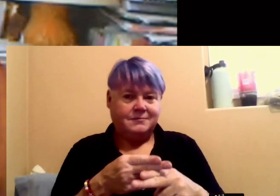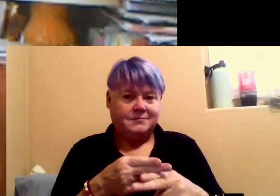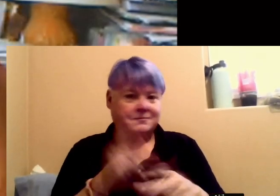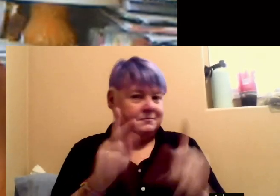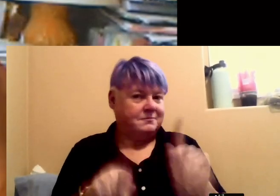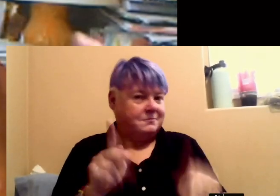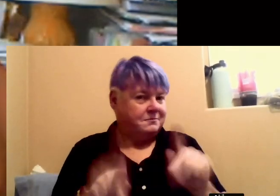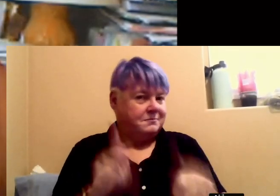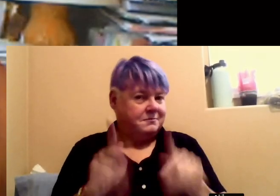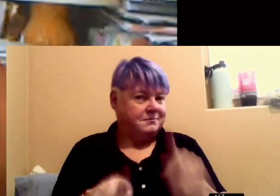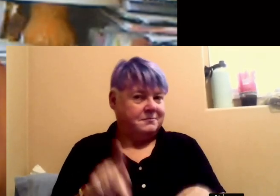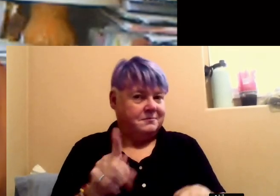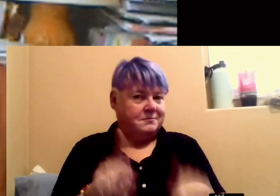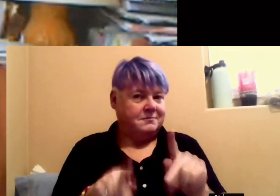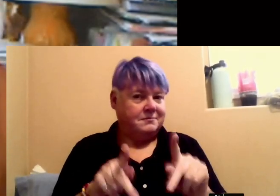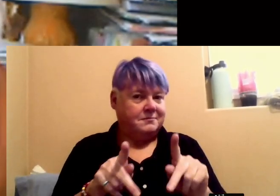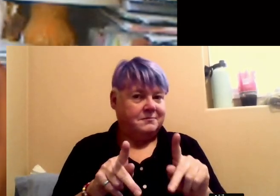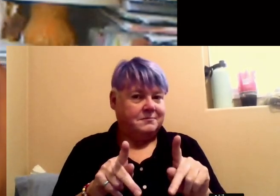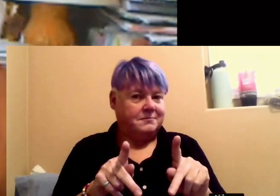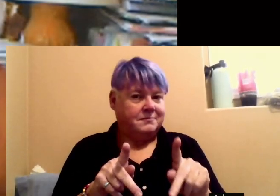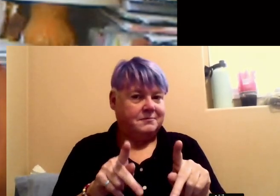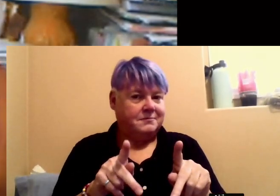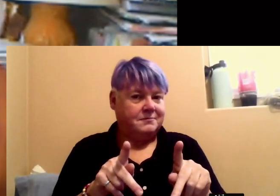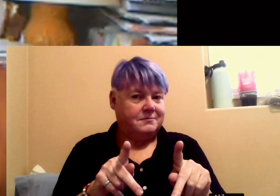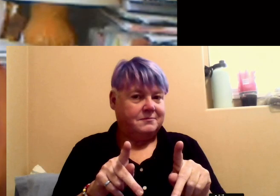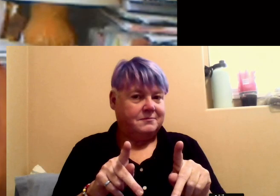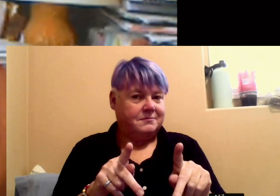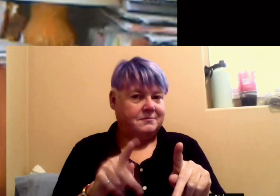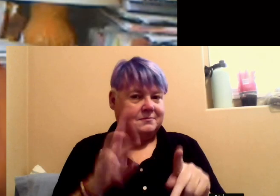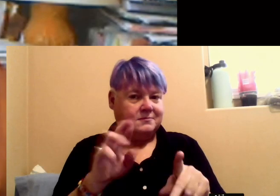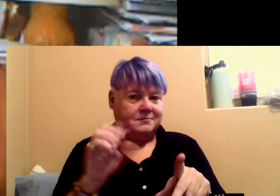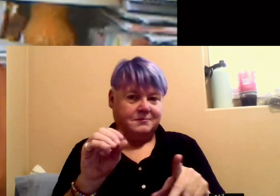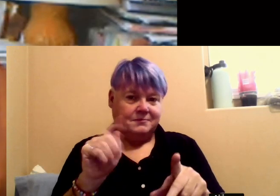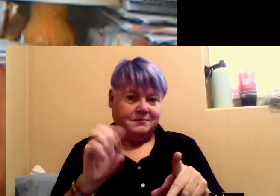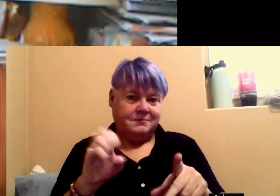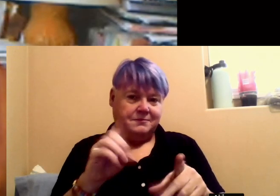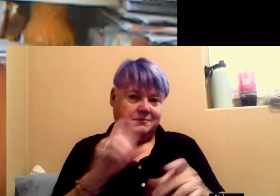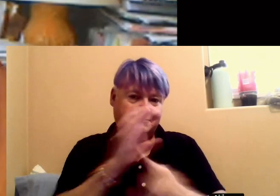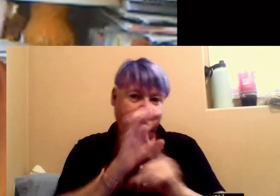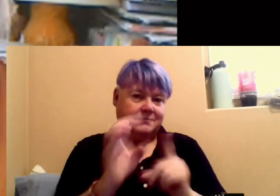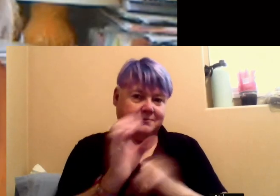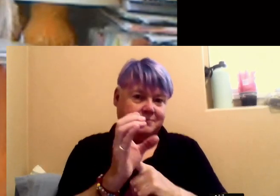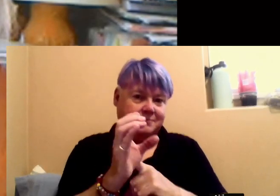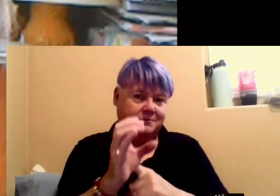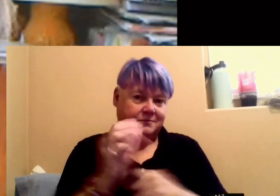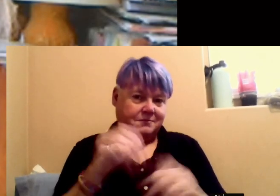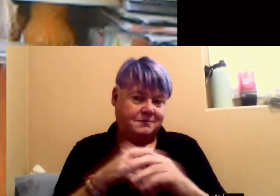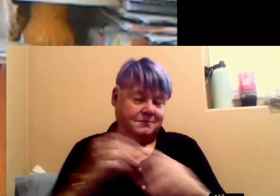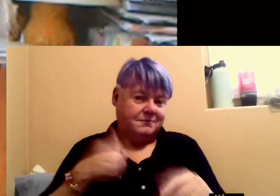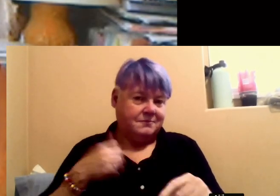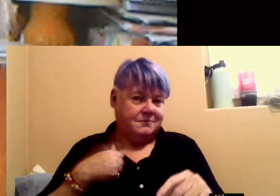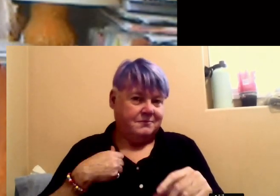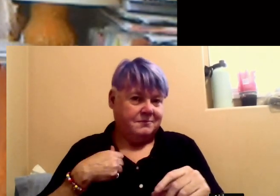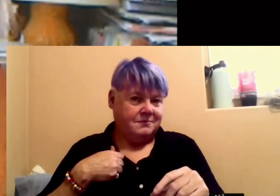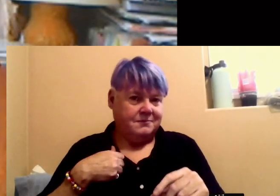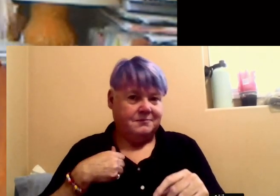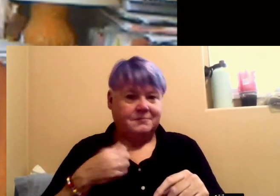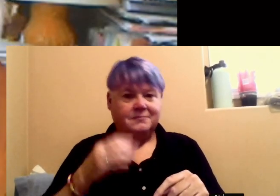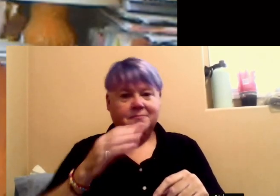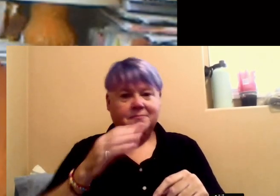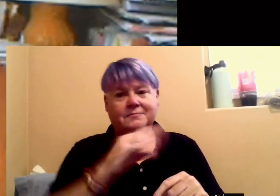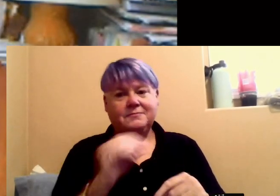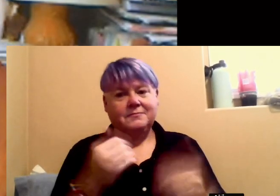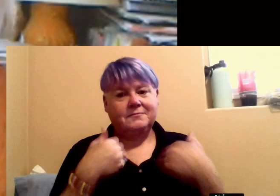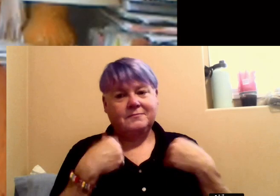are really, really rooted in their culture and their place. And I